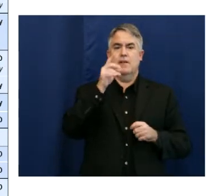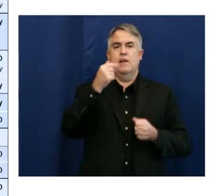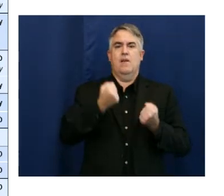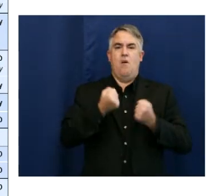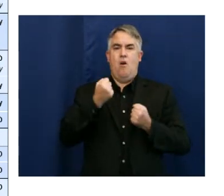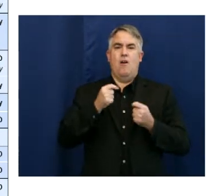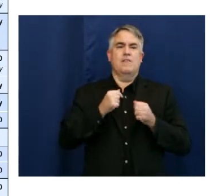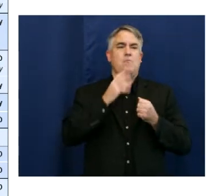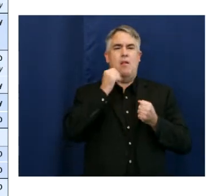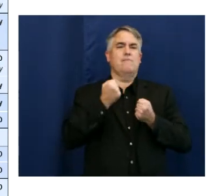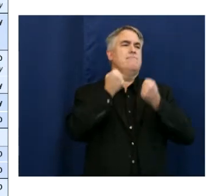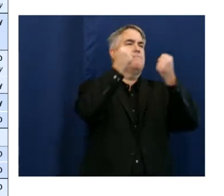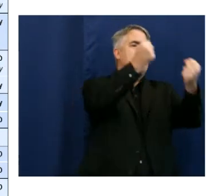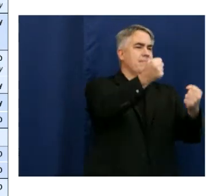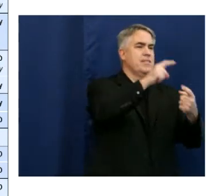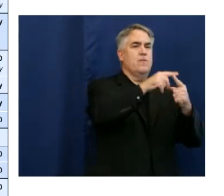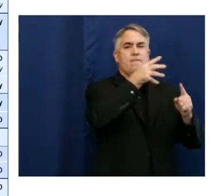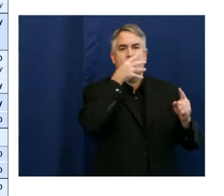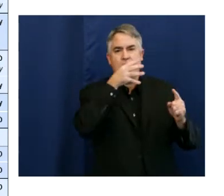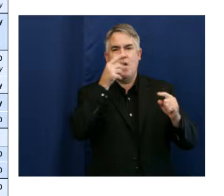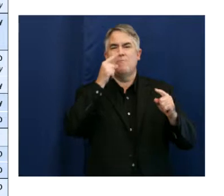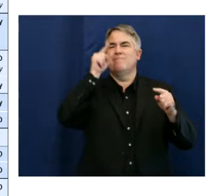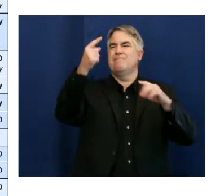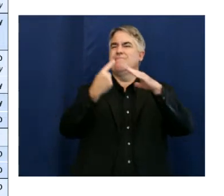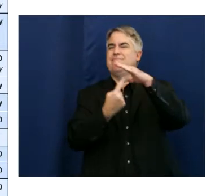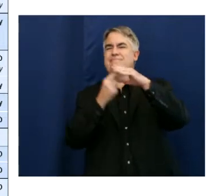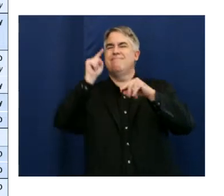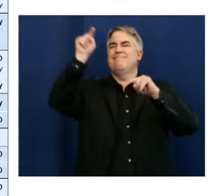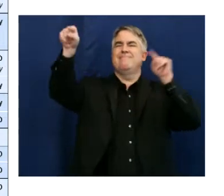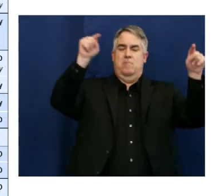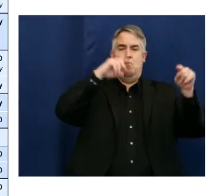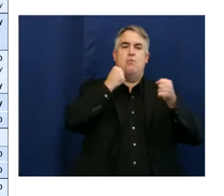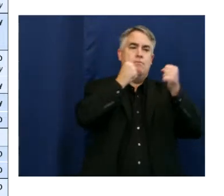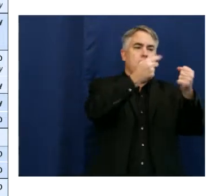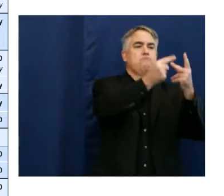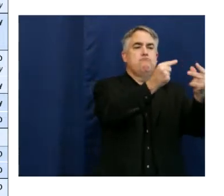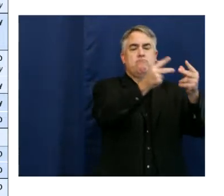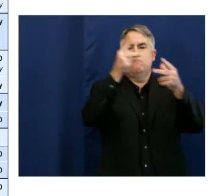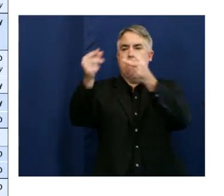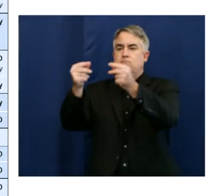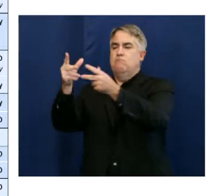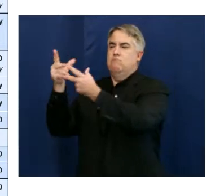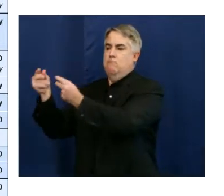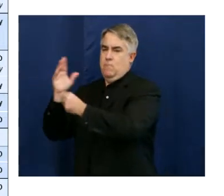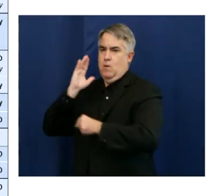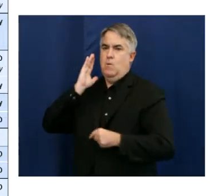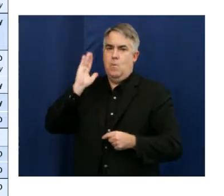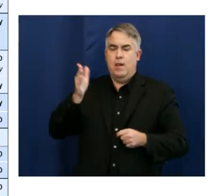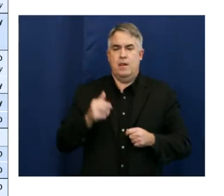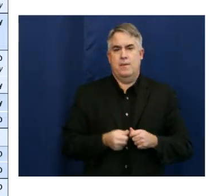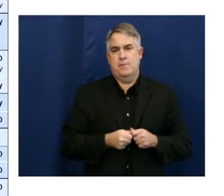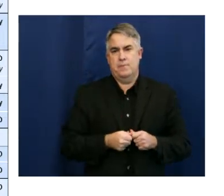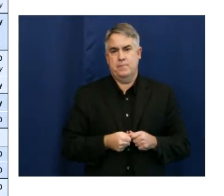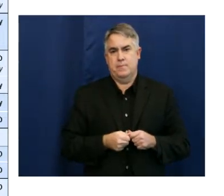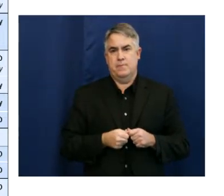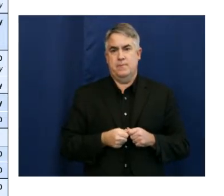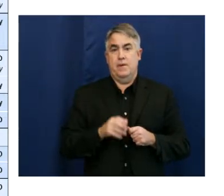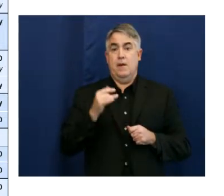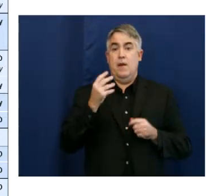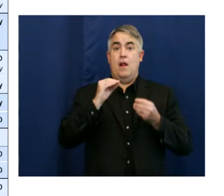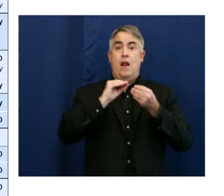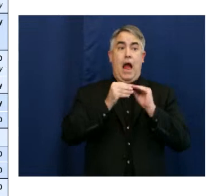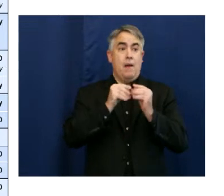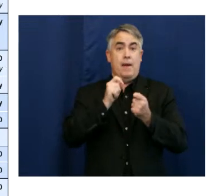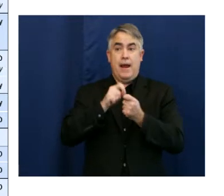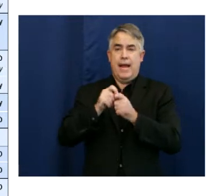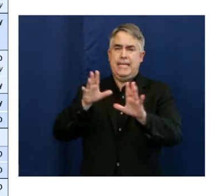other places where they just won't be able to get to another site, and we don't know what those numbers will look like. We